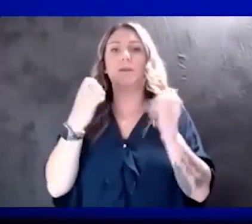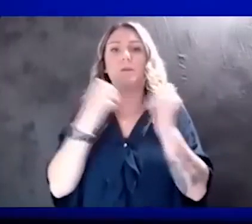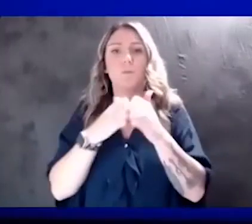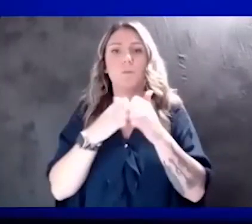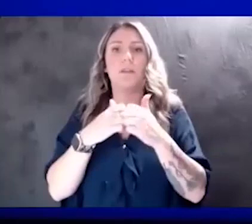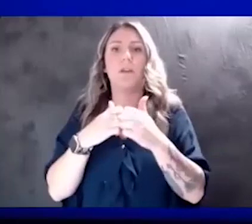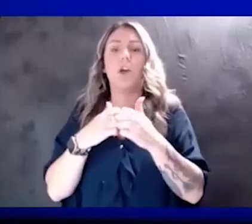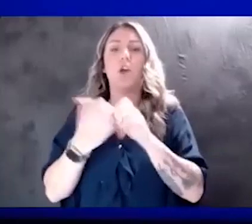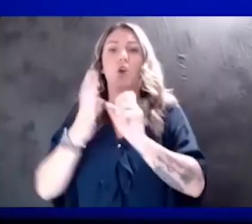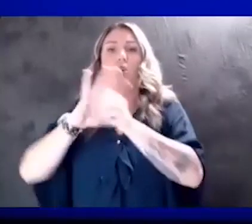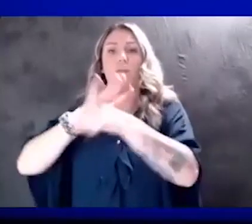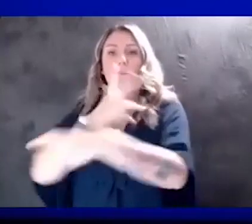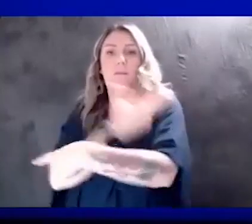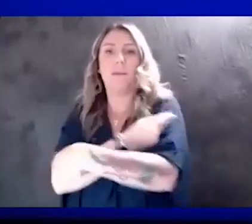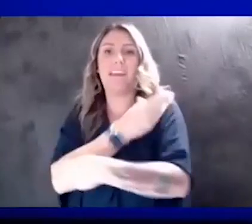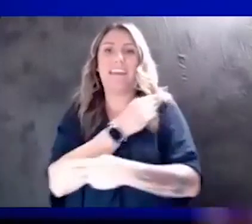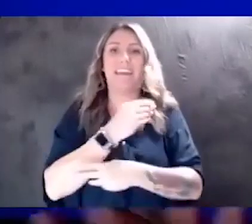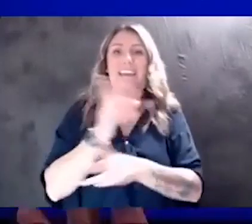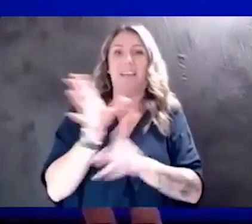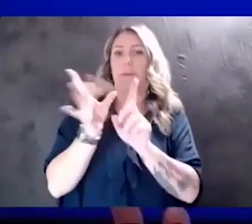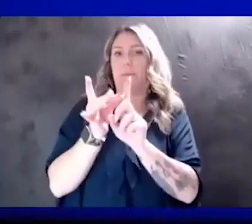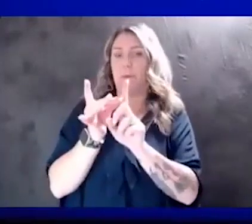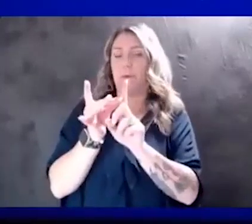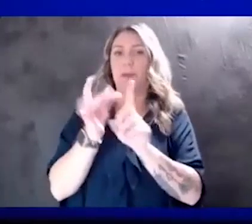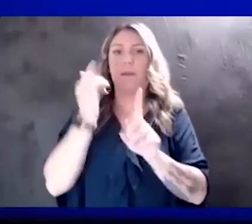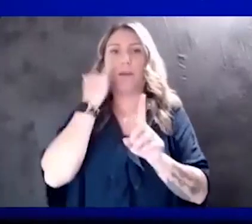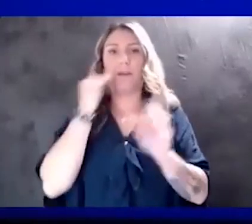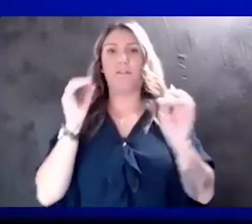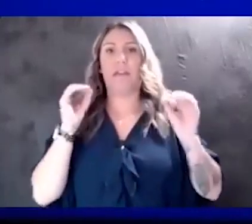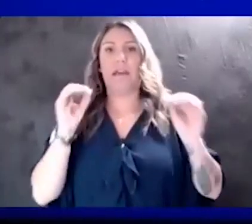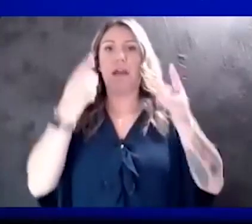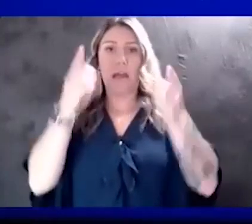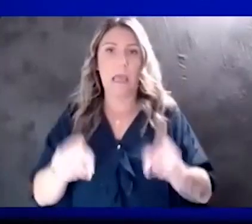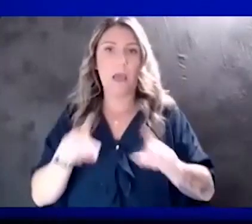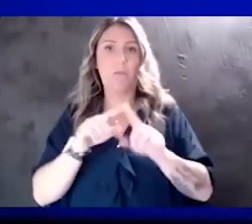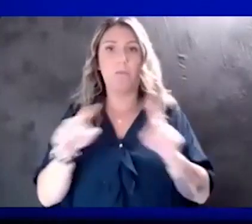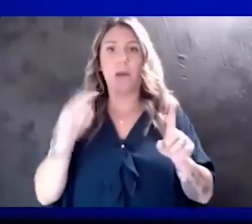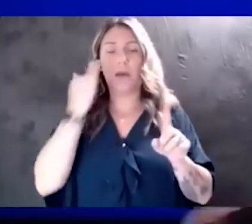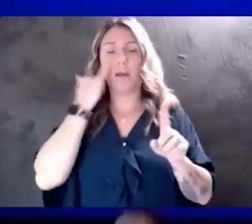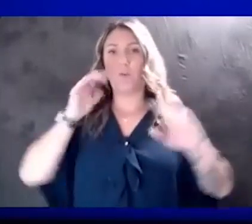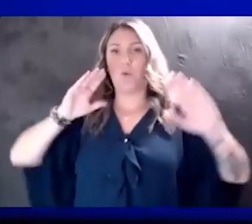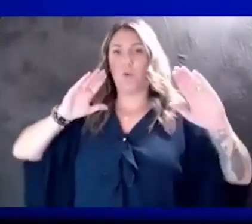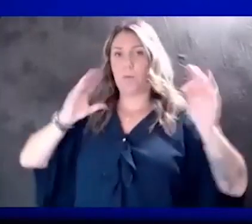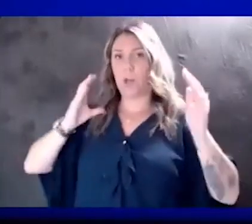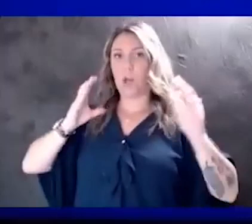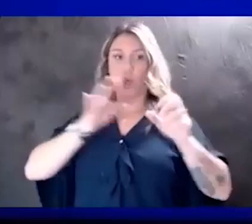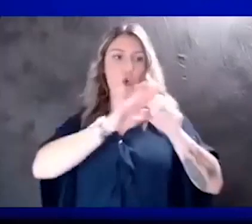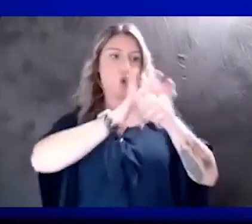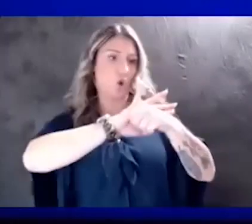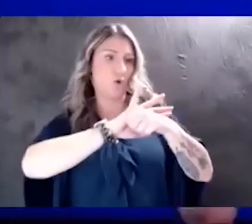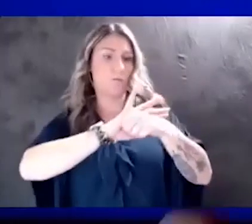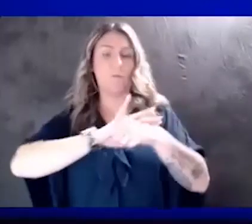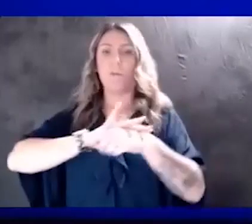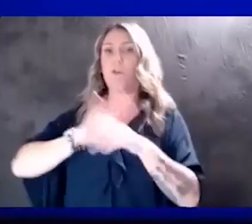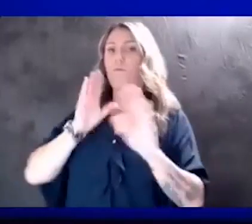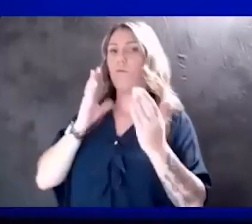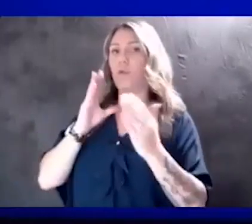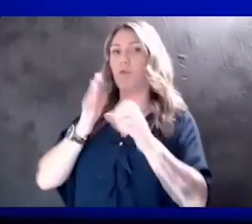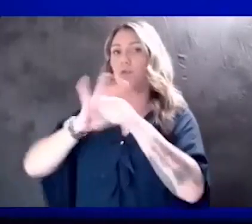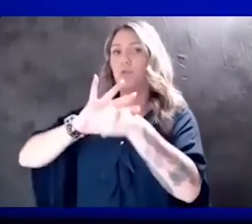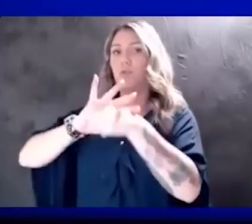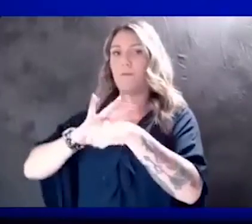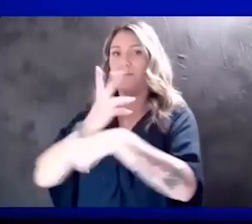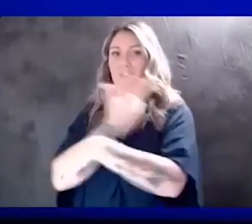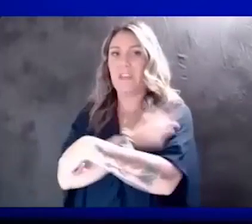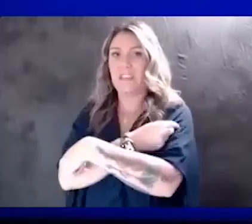getting myocarditis from if none of this happened. But if you compare COVID versus the COVID vaccination, much higher risk